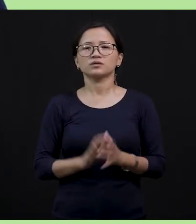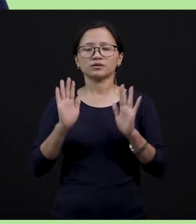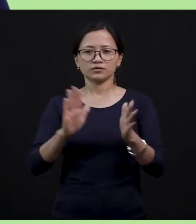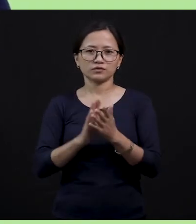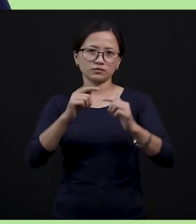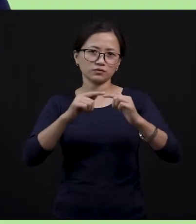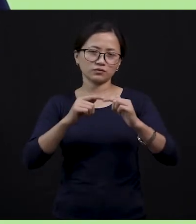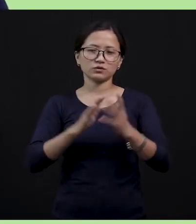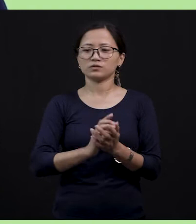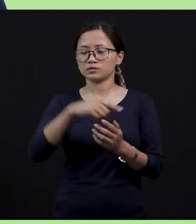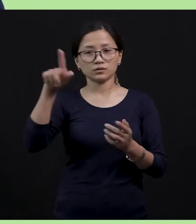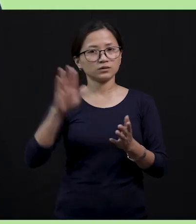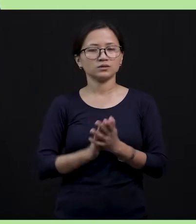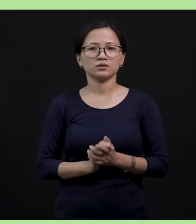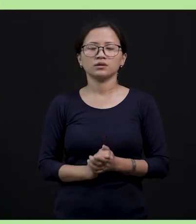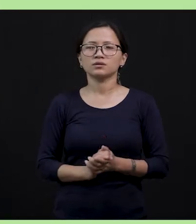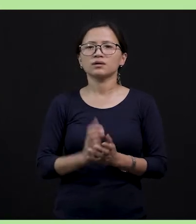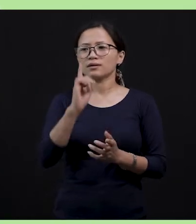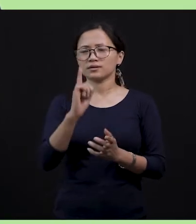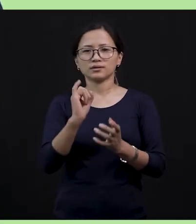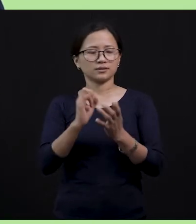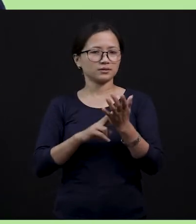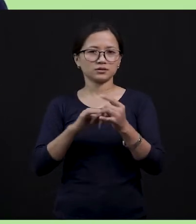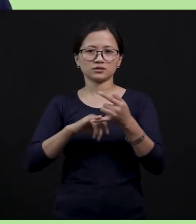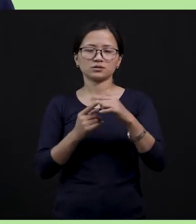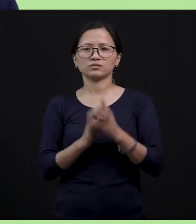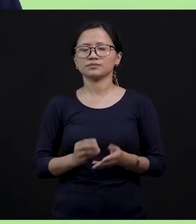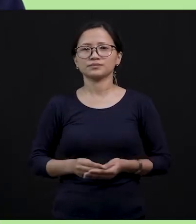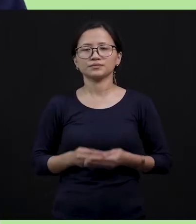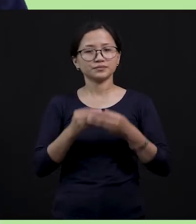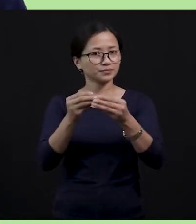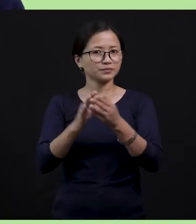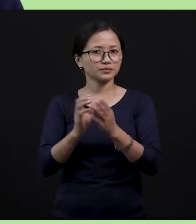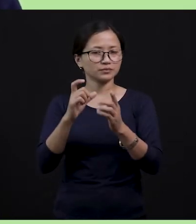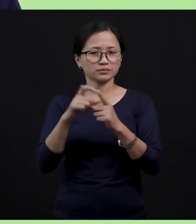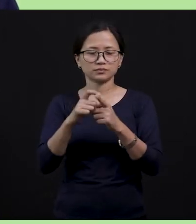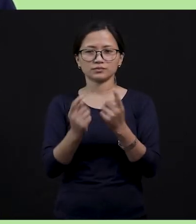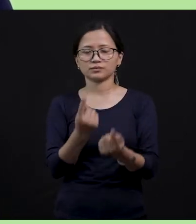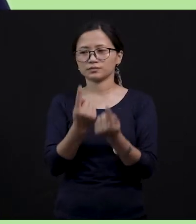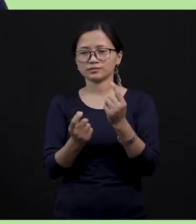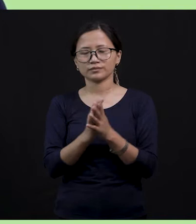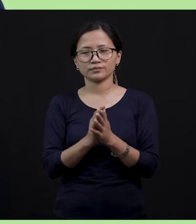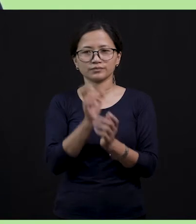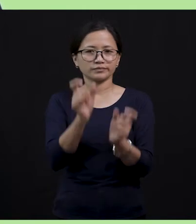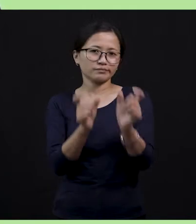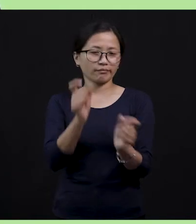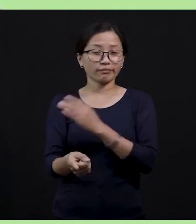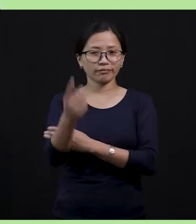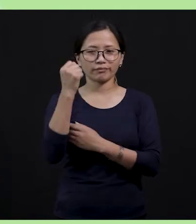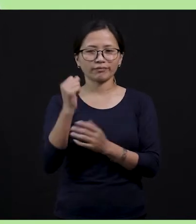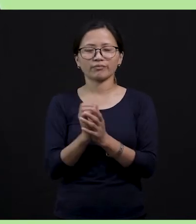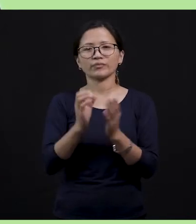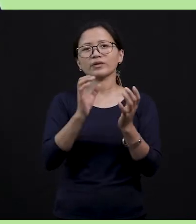right, this is an institution and it represents a democratic country. Then after